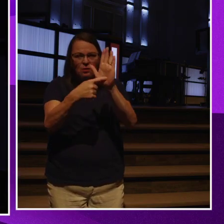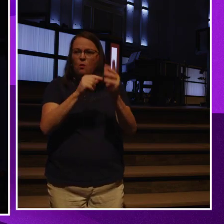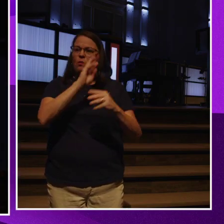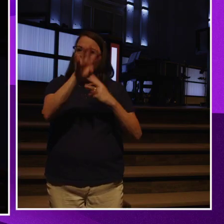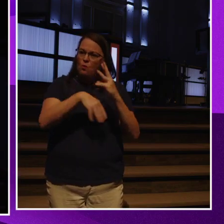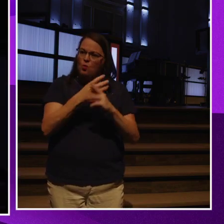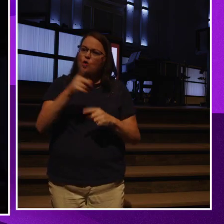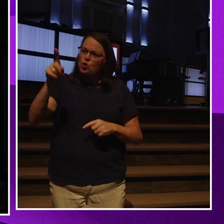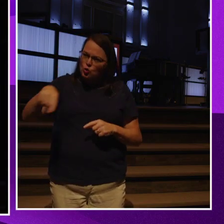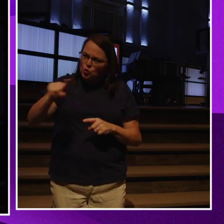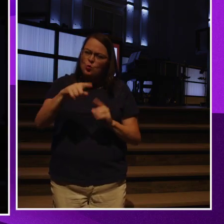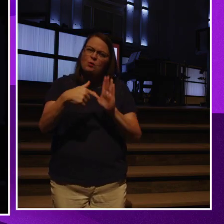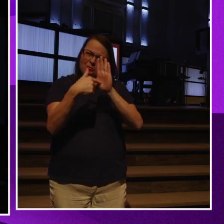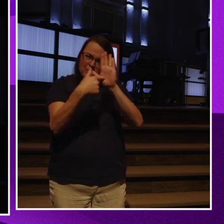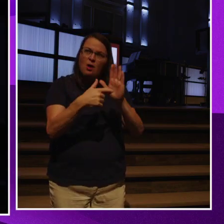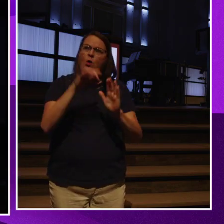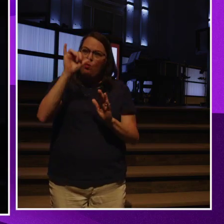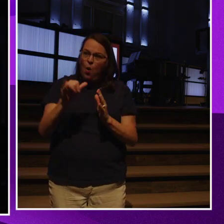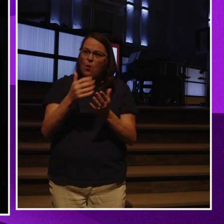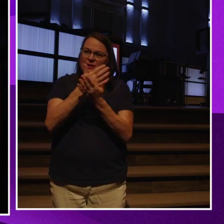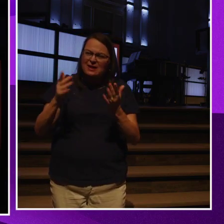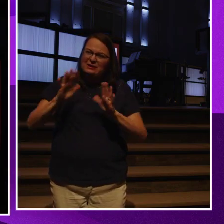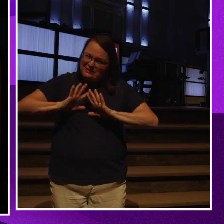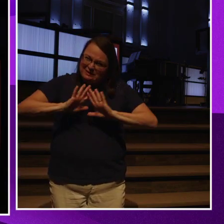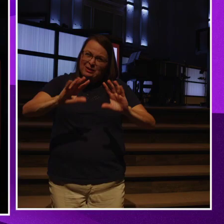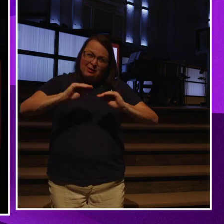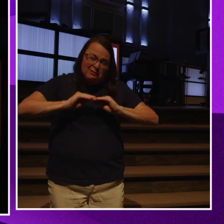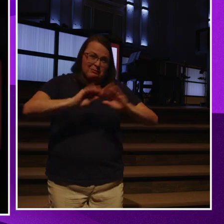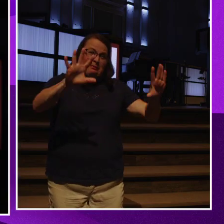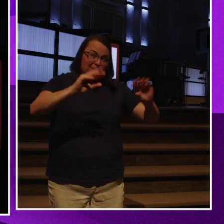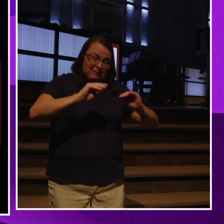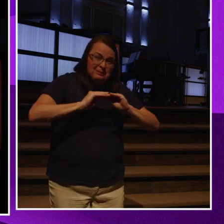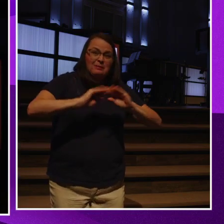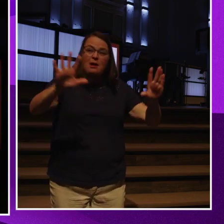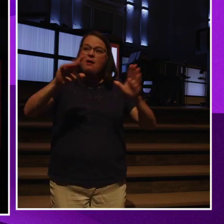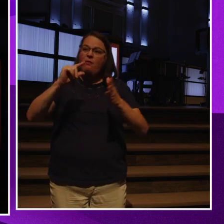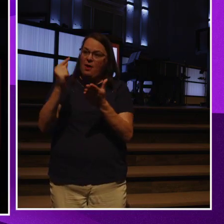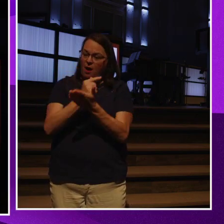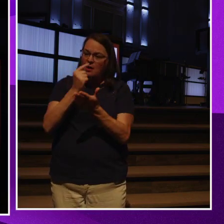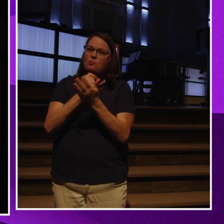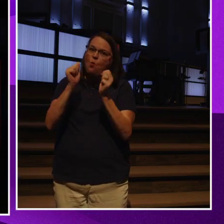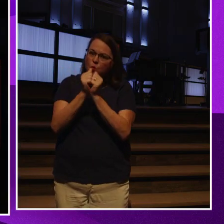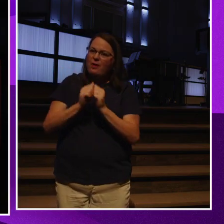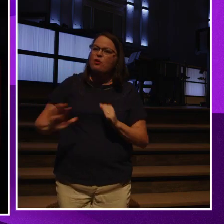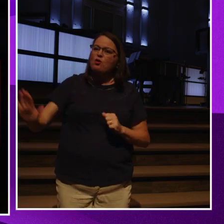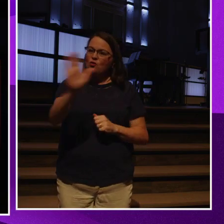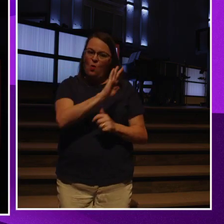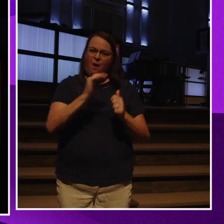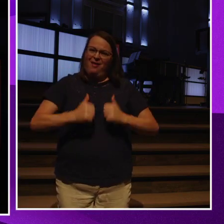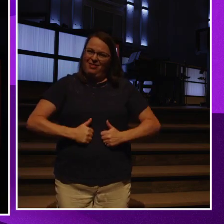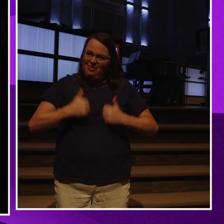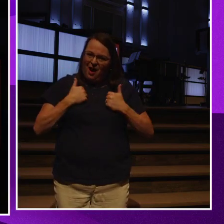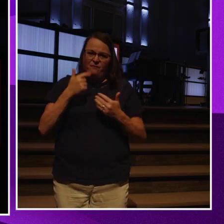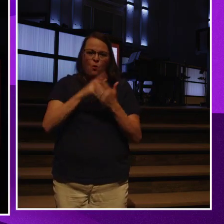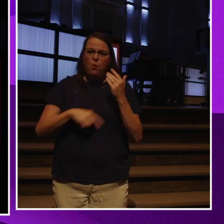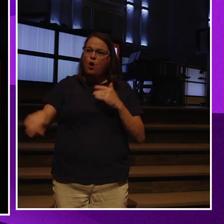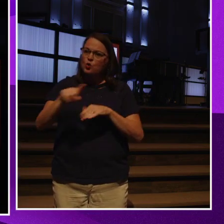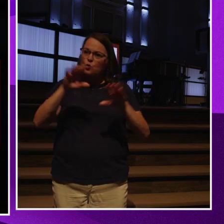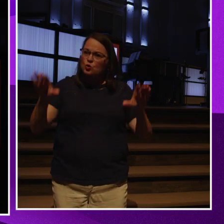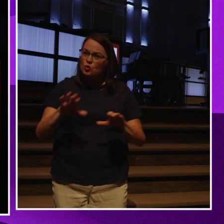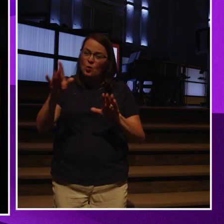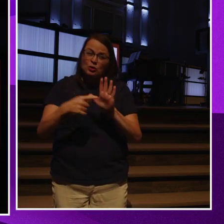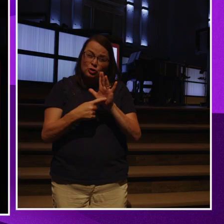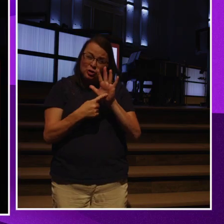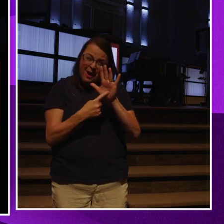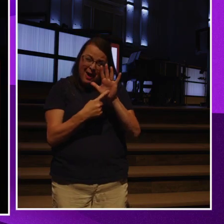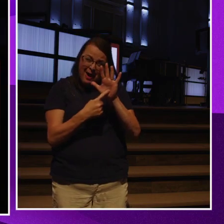good. You hold on to those things and push those out. Proclaim the gospel with your life and what you do. You shine